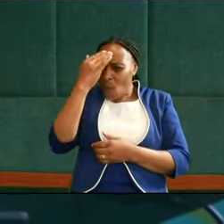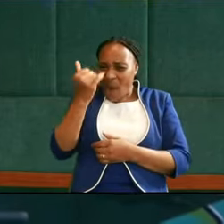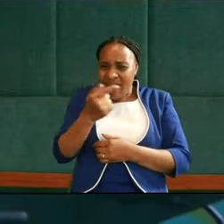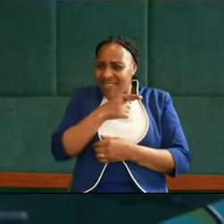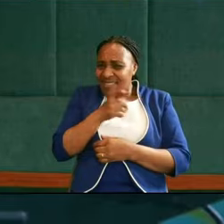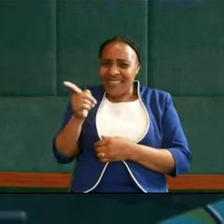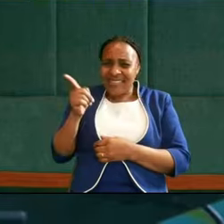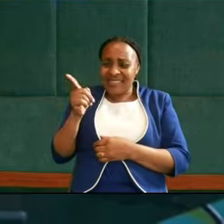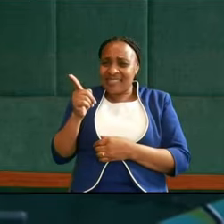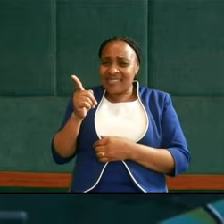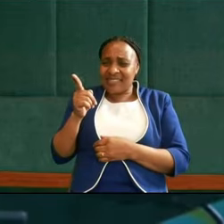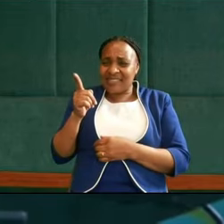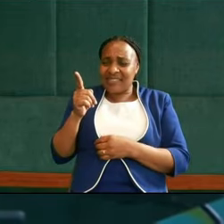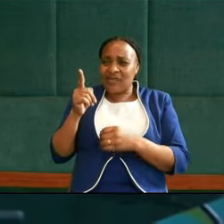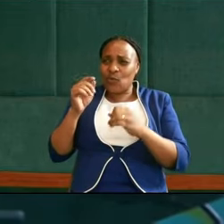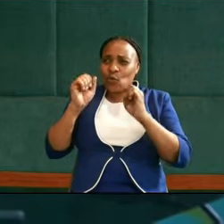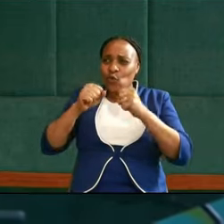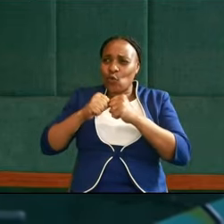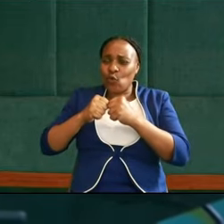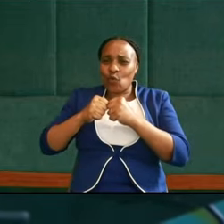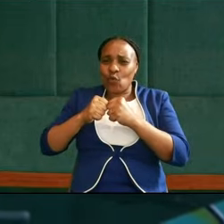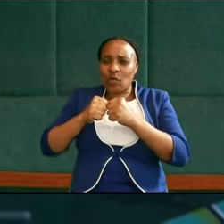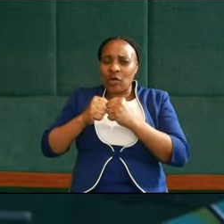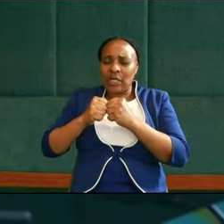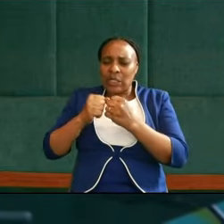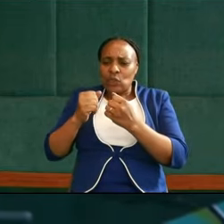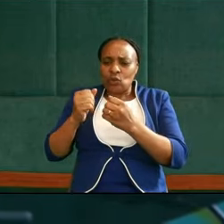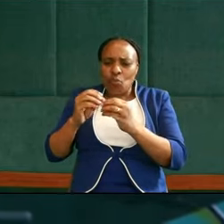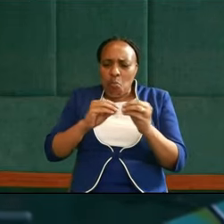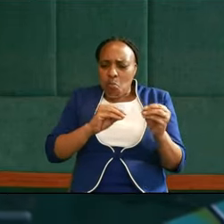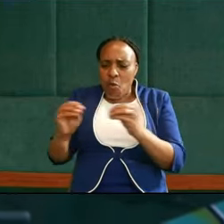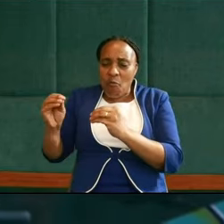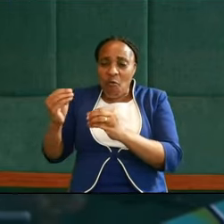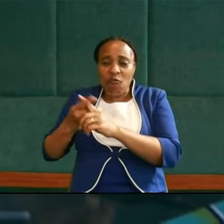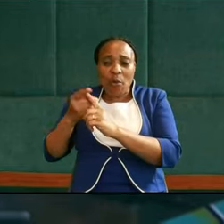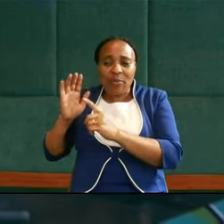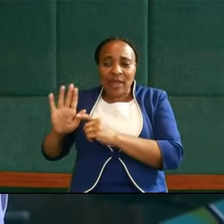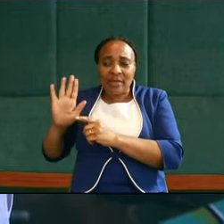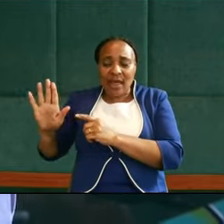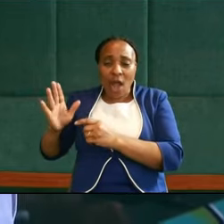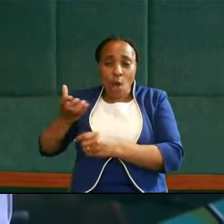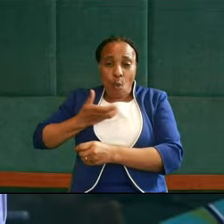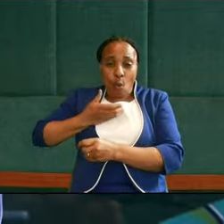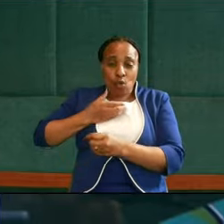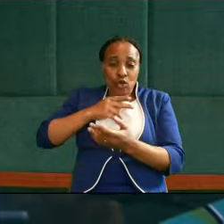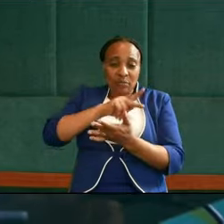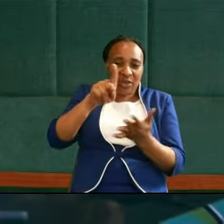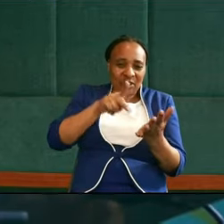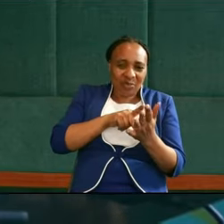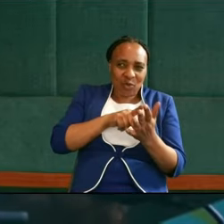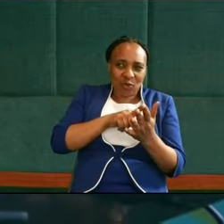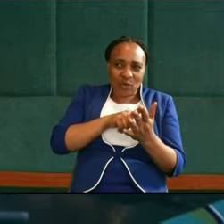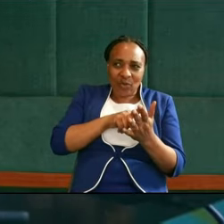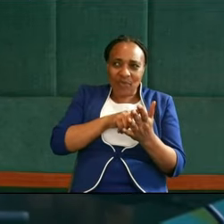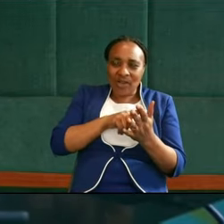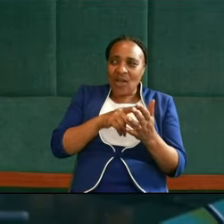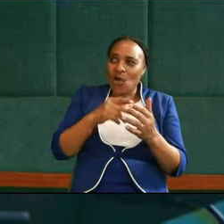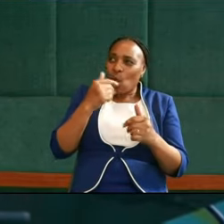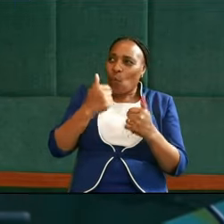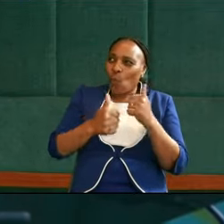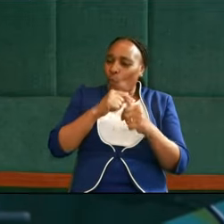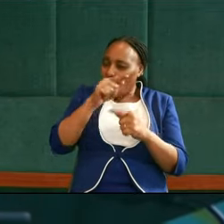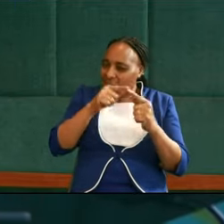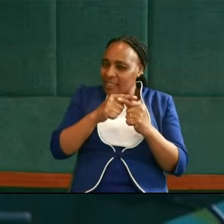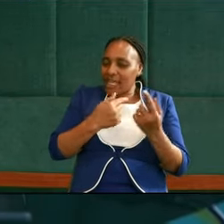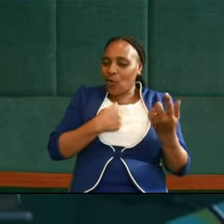be induced to swerve from their principle? And while they were considering this,